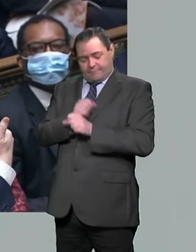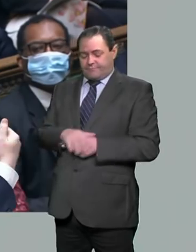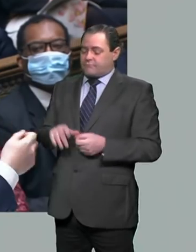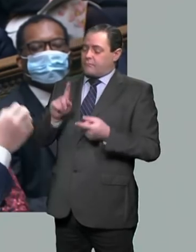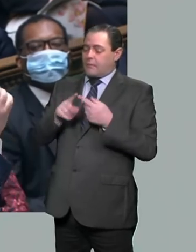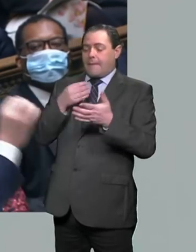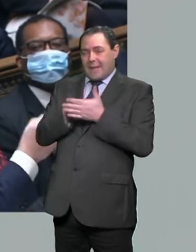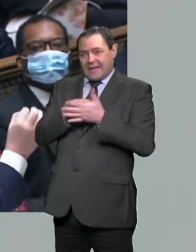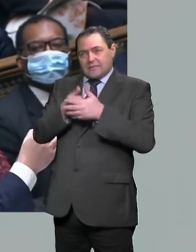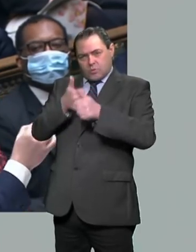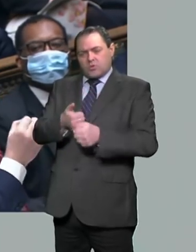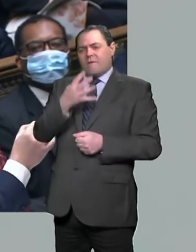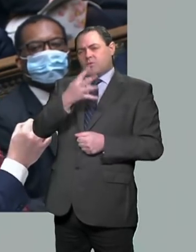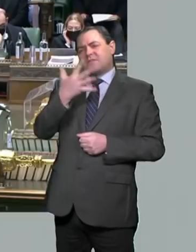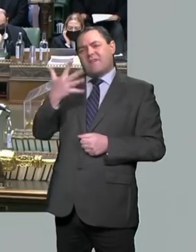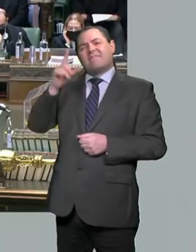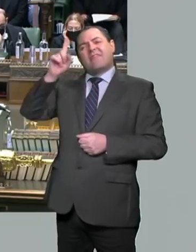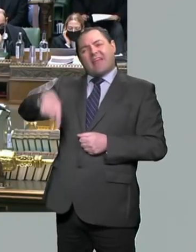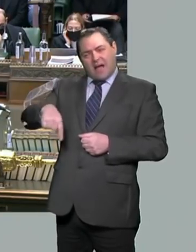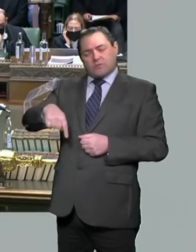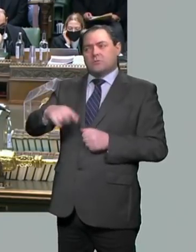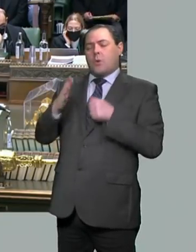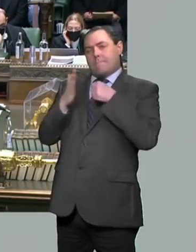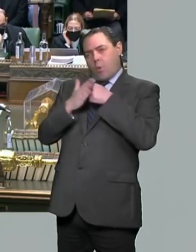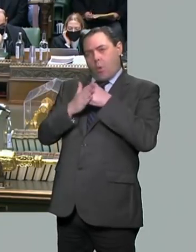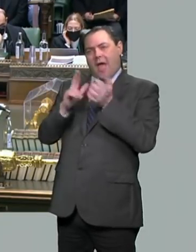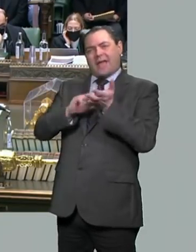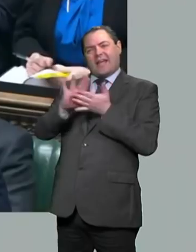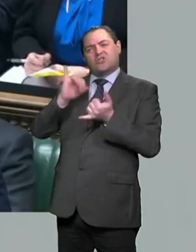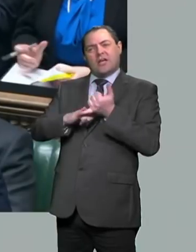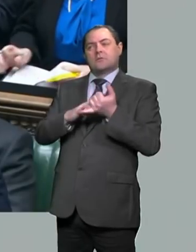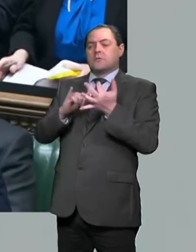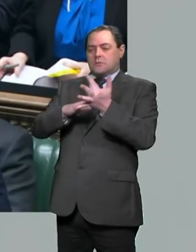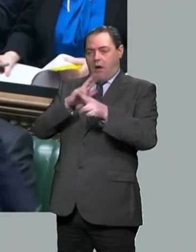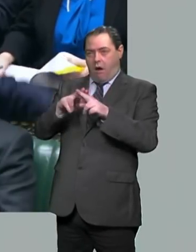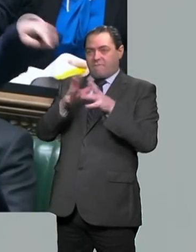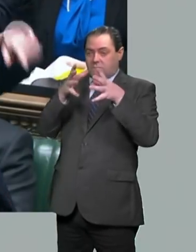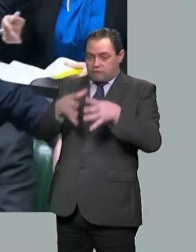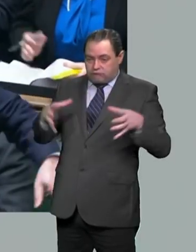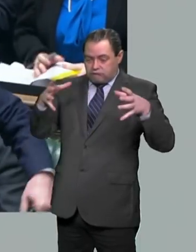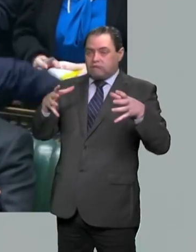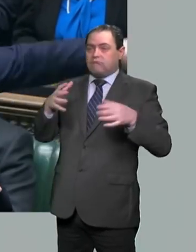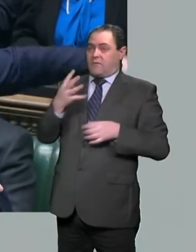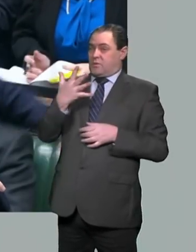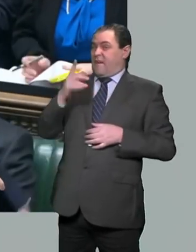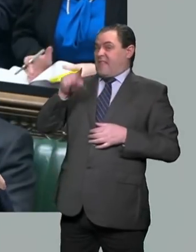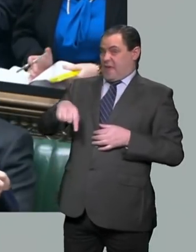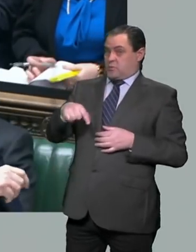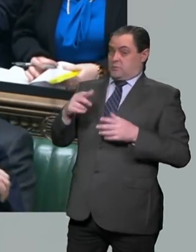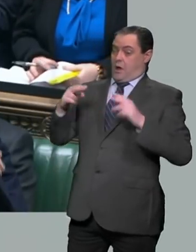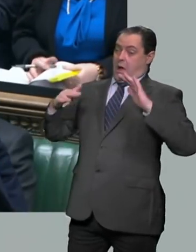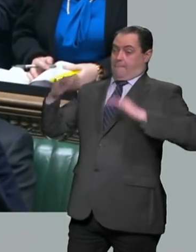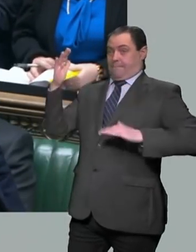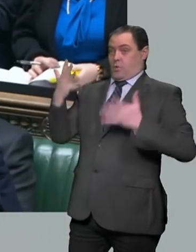investing now in 45,000 more NHS workers, more people in our NHS this year than there were last